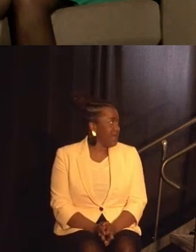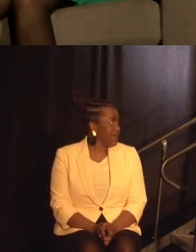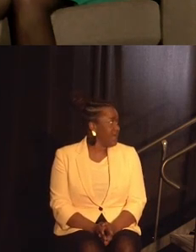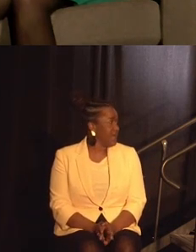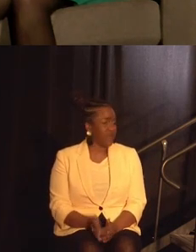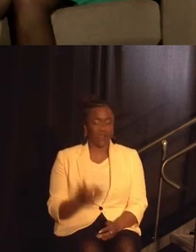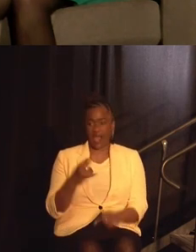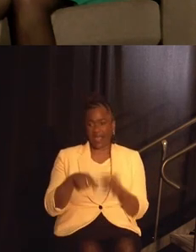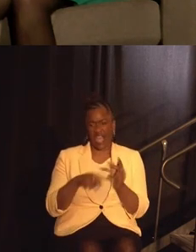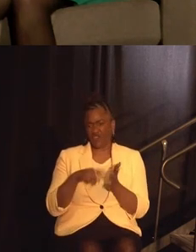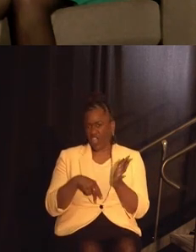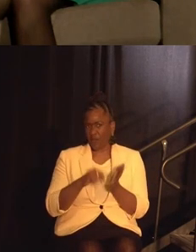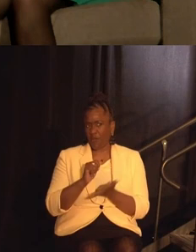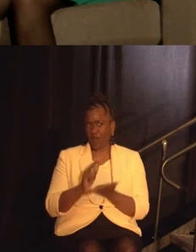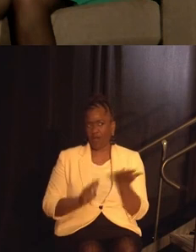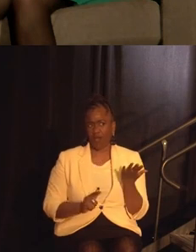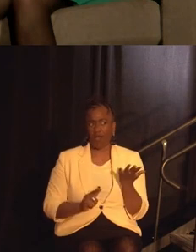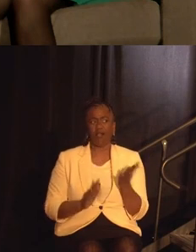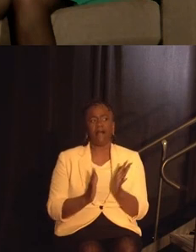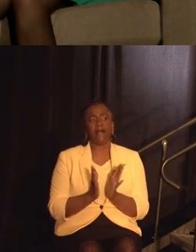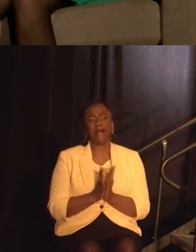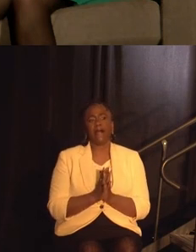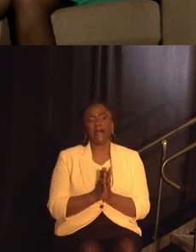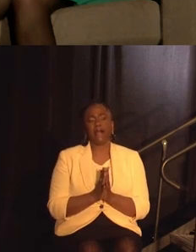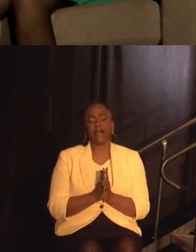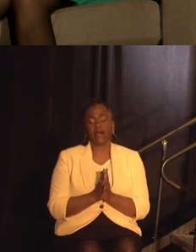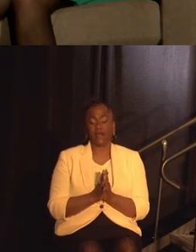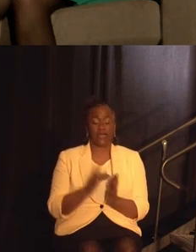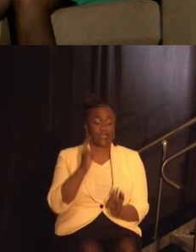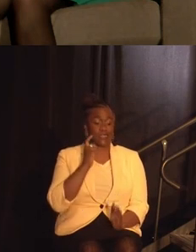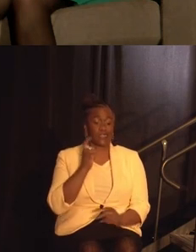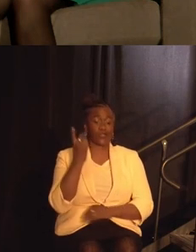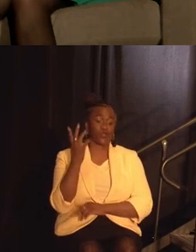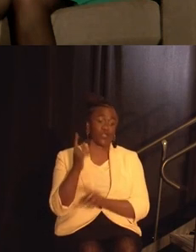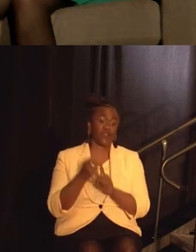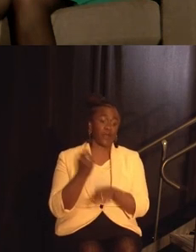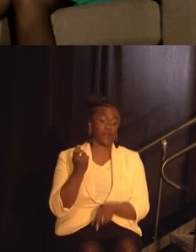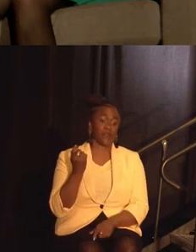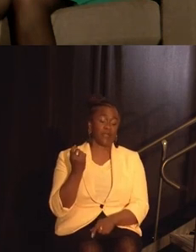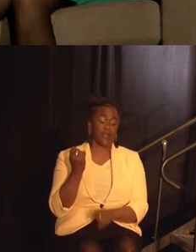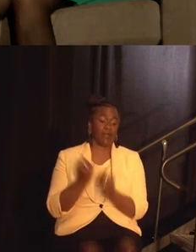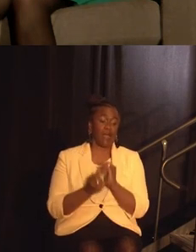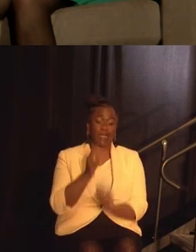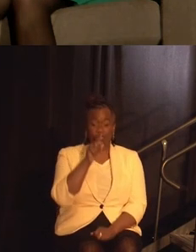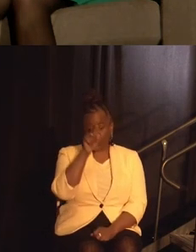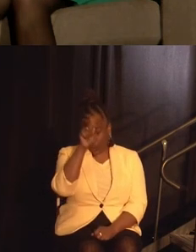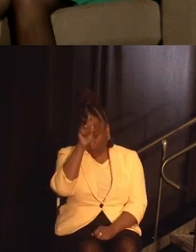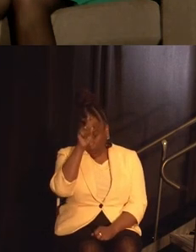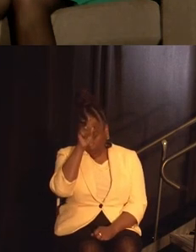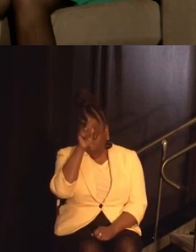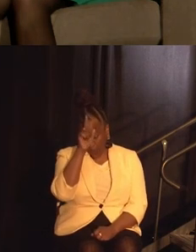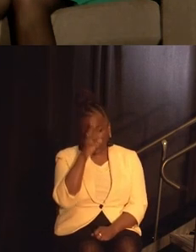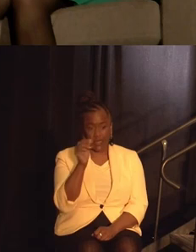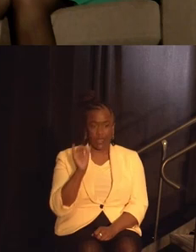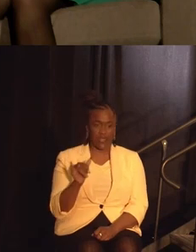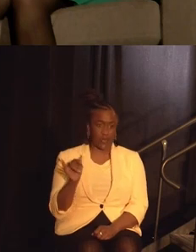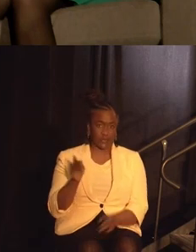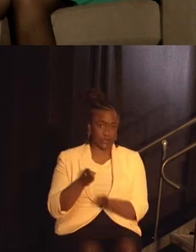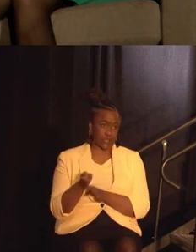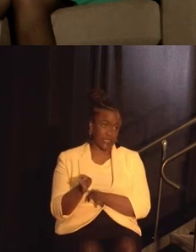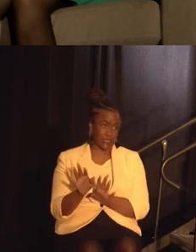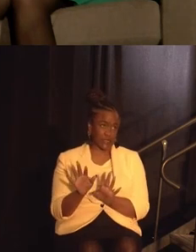I mean, I can't read them all. The sexual tree from The Last Unicorn. That one's niche,